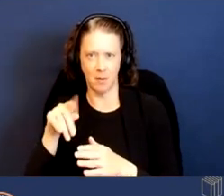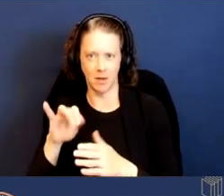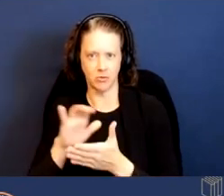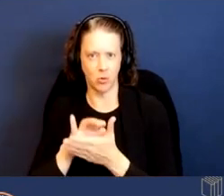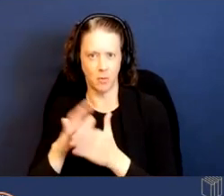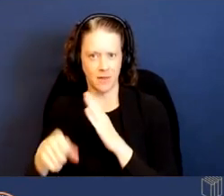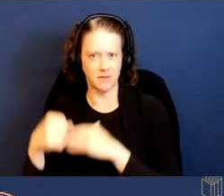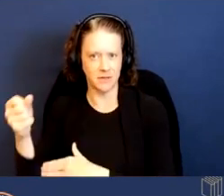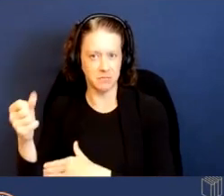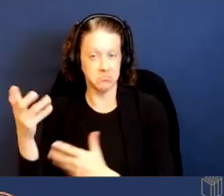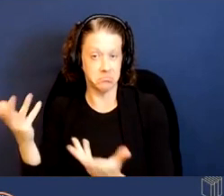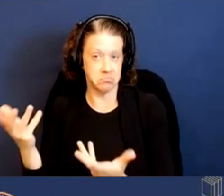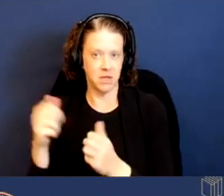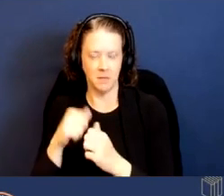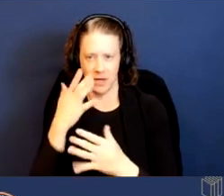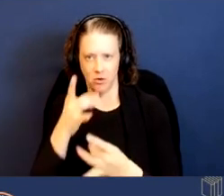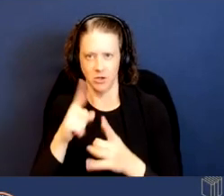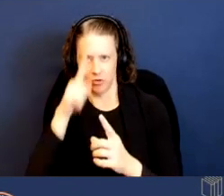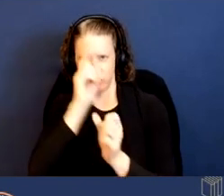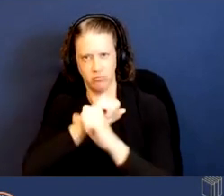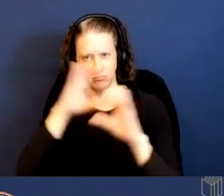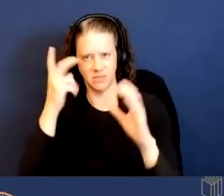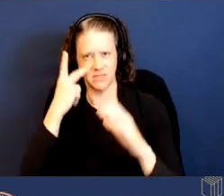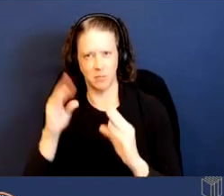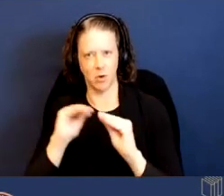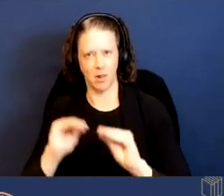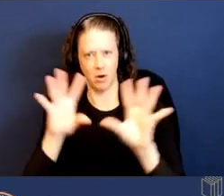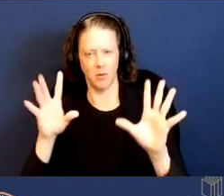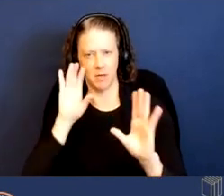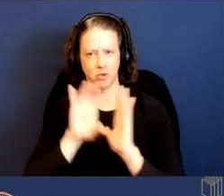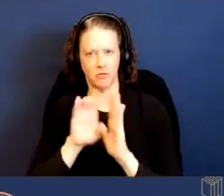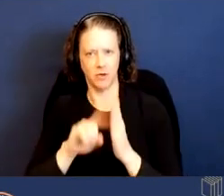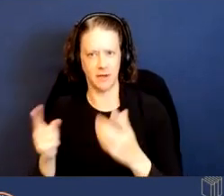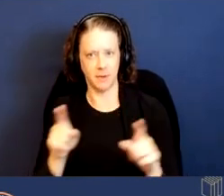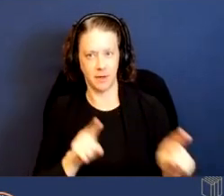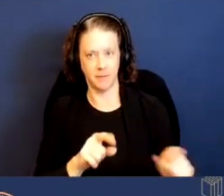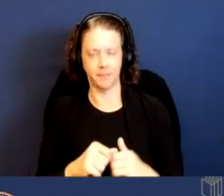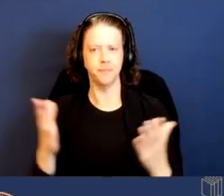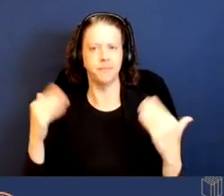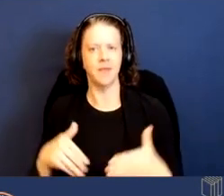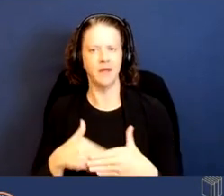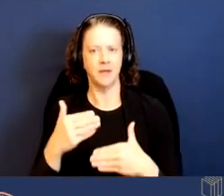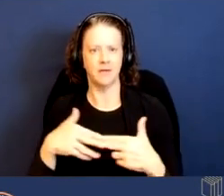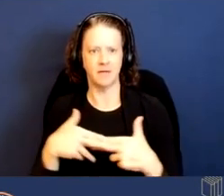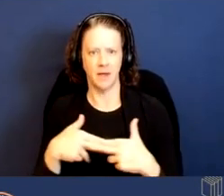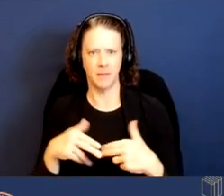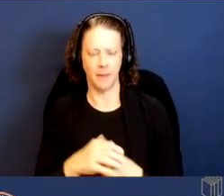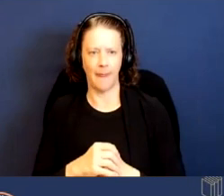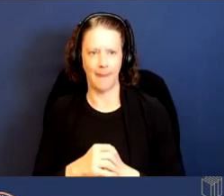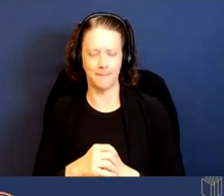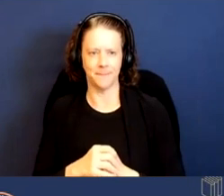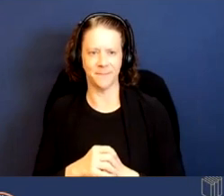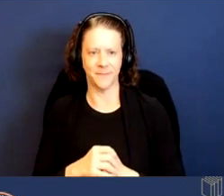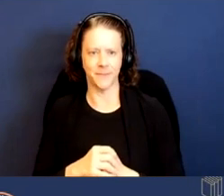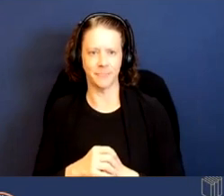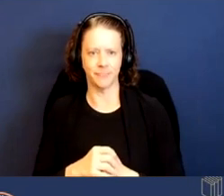get on a more sort of holistic level. And then the next slide, let's see. Okay, there we go. So